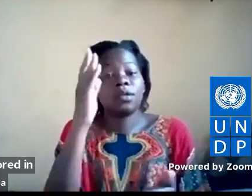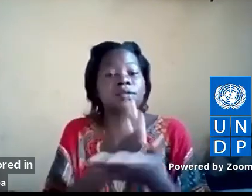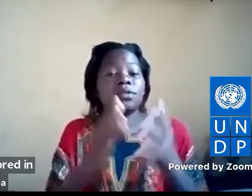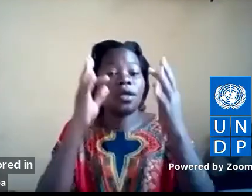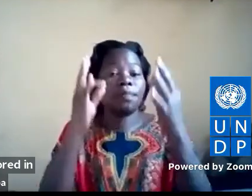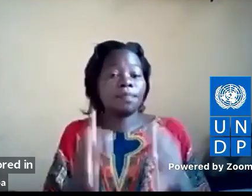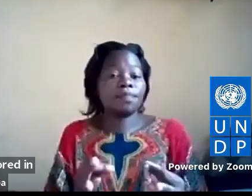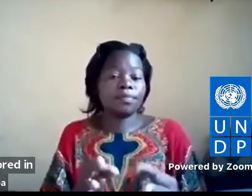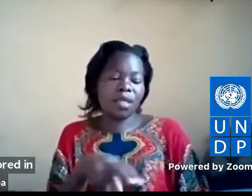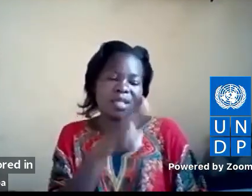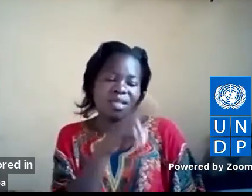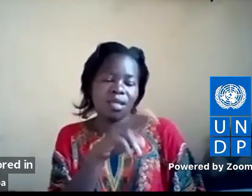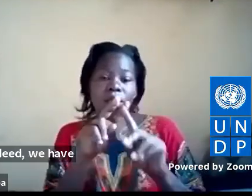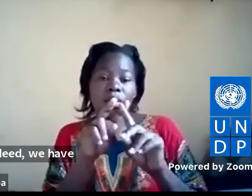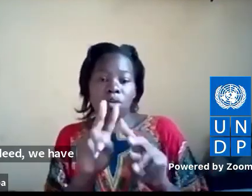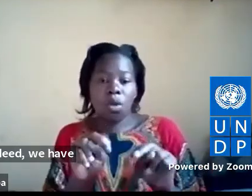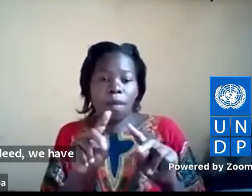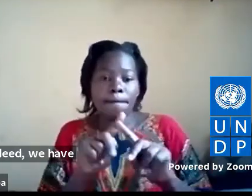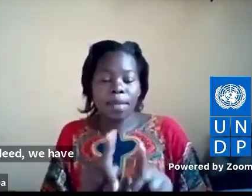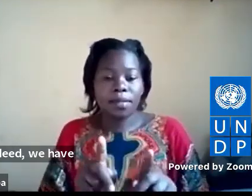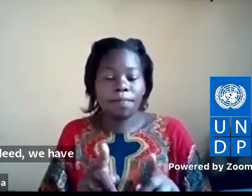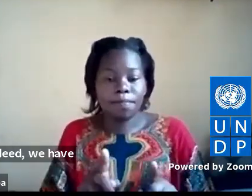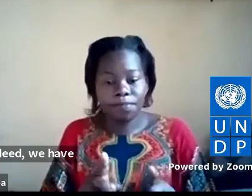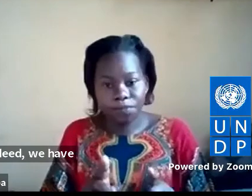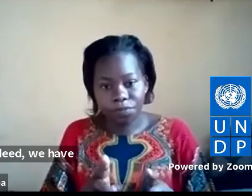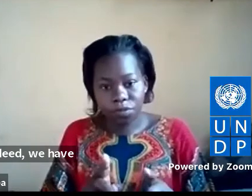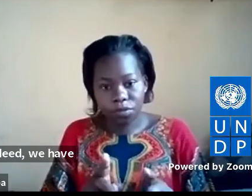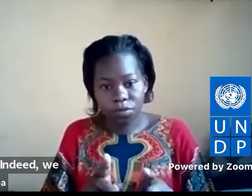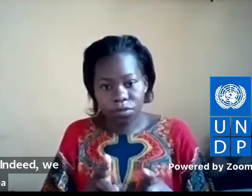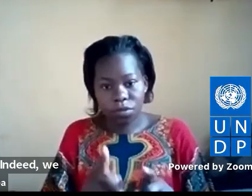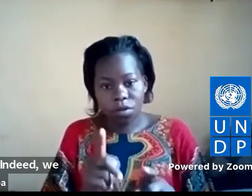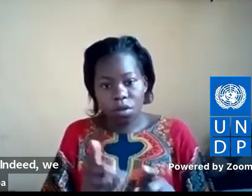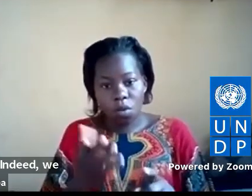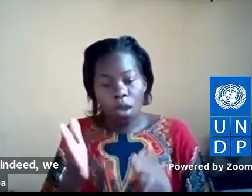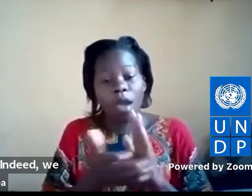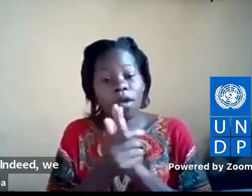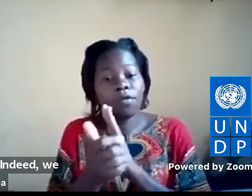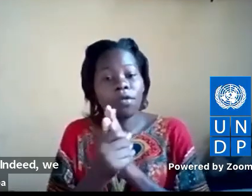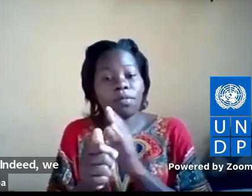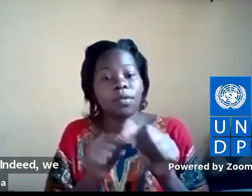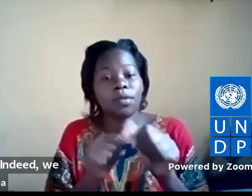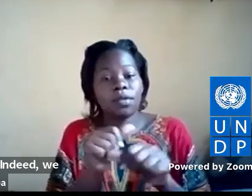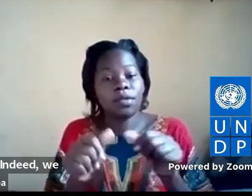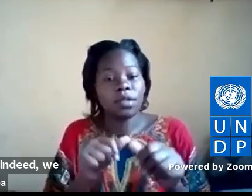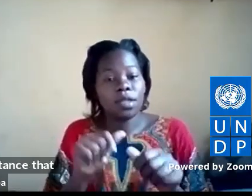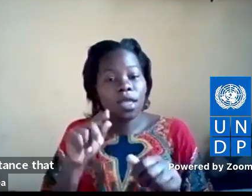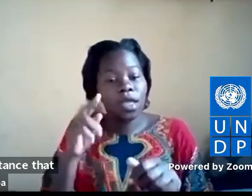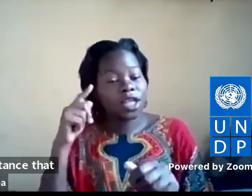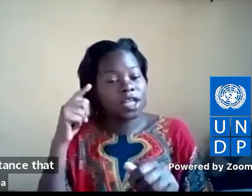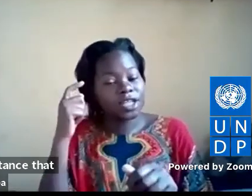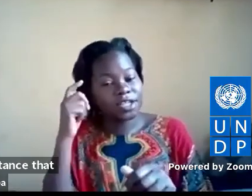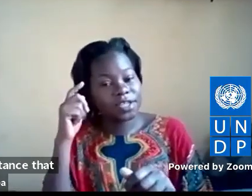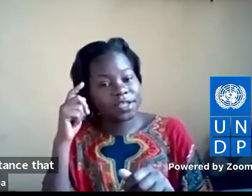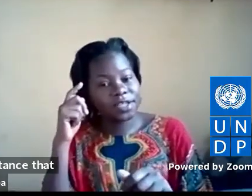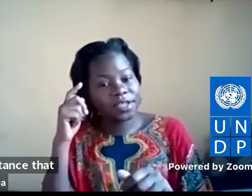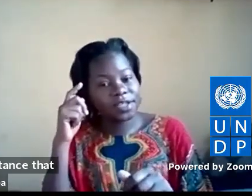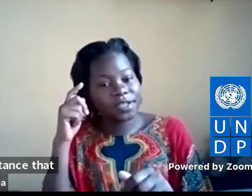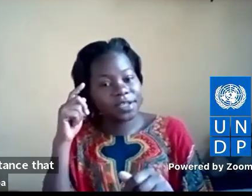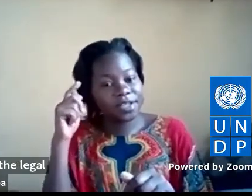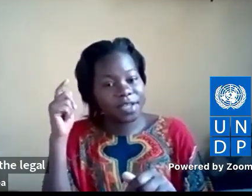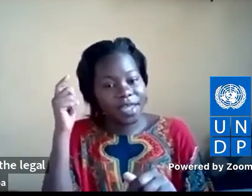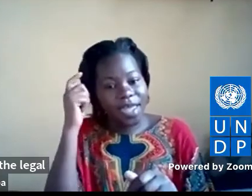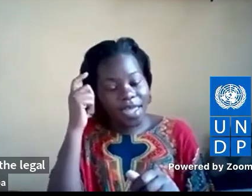have experts in intellectual property, for instance, that are going to help us to make sure that all the legal areas are covered for your